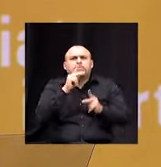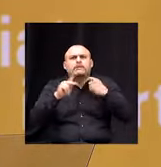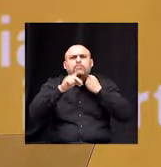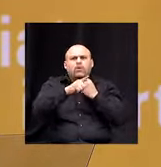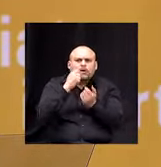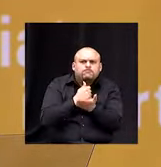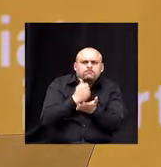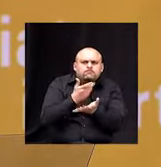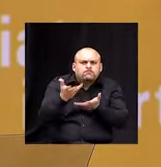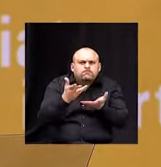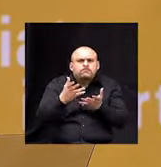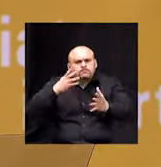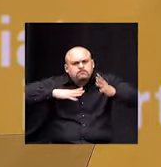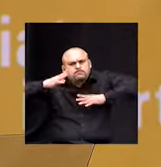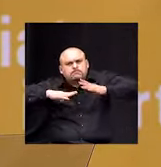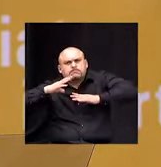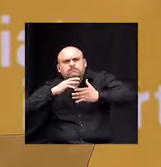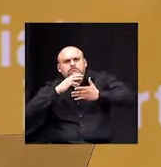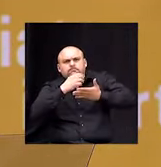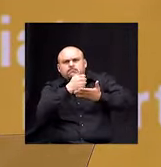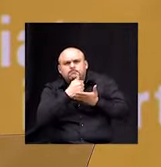goods, my clothes.